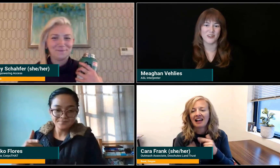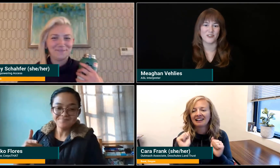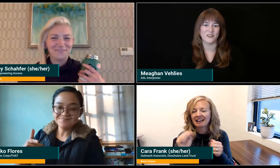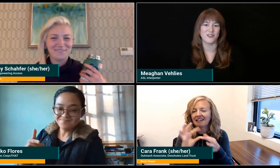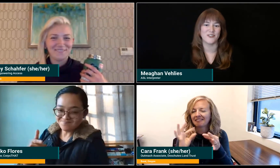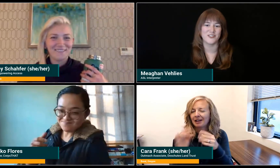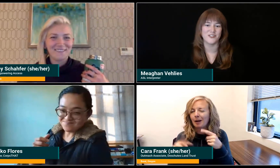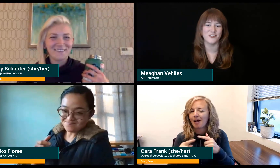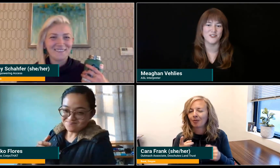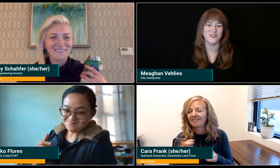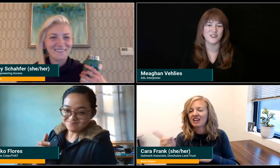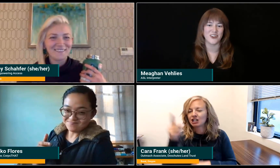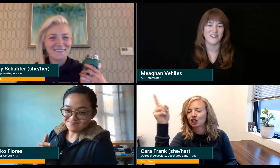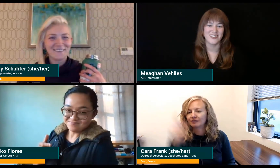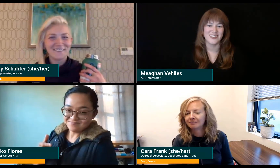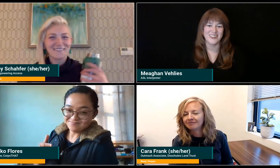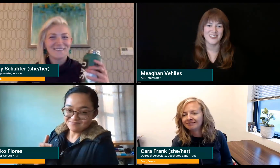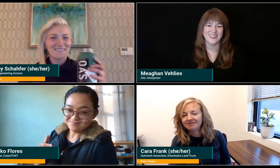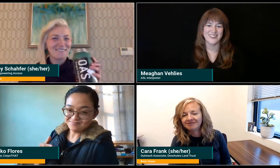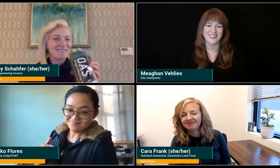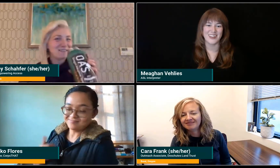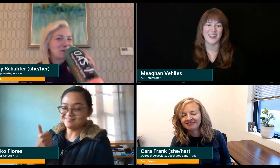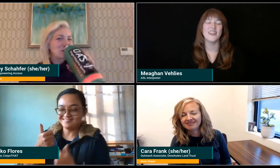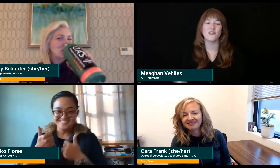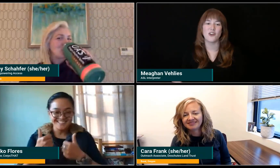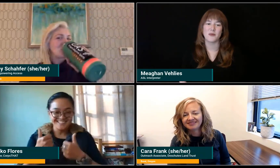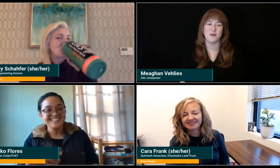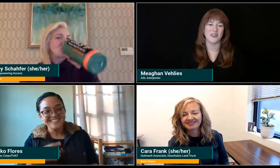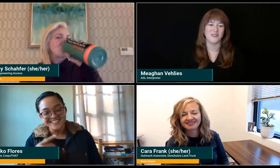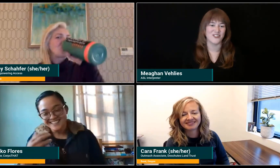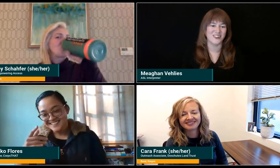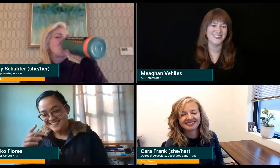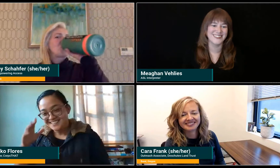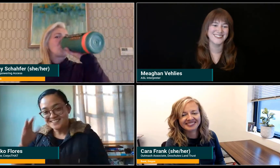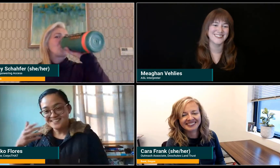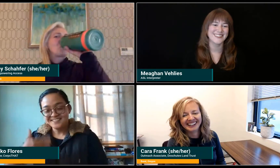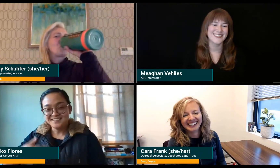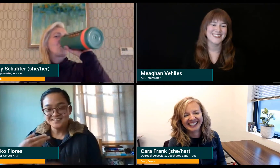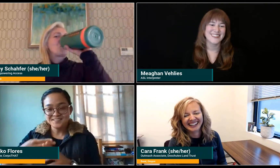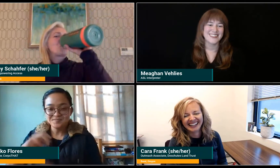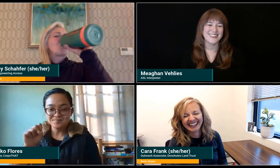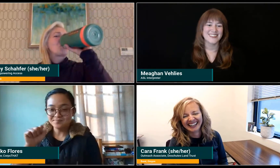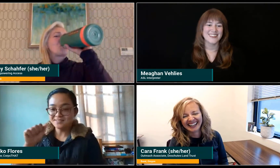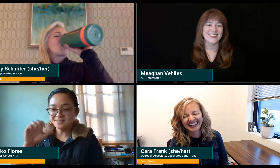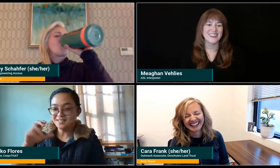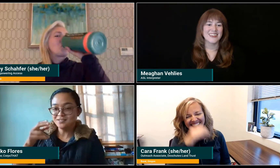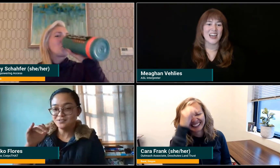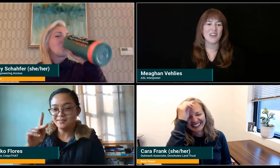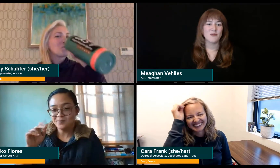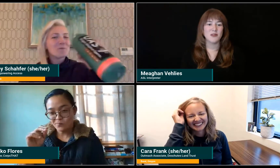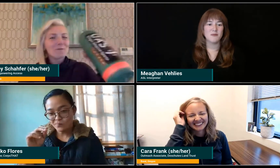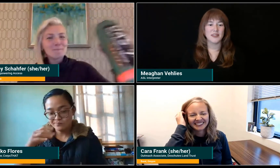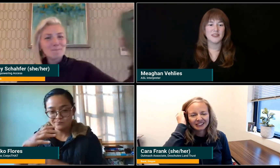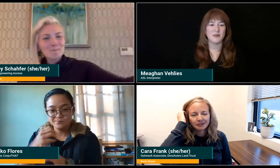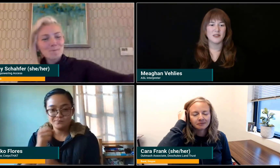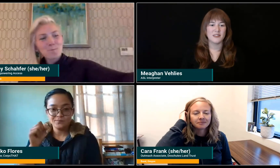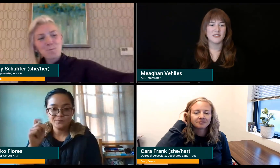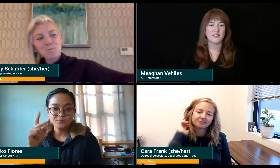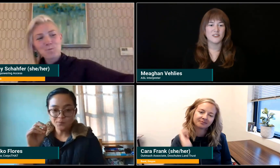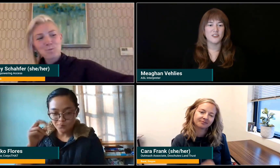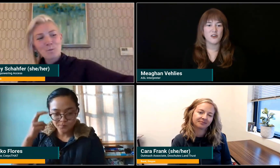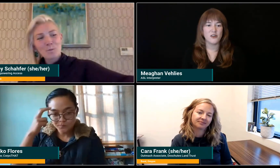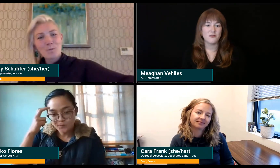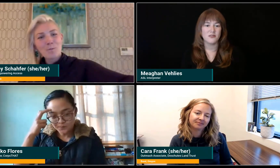Oh, and I'll turn it over to Sko. And then I'll talk about my adventure. Hi, everyone. My name